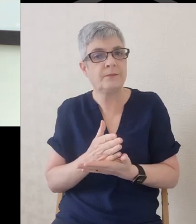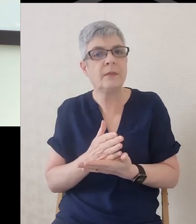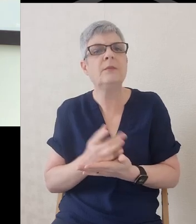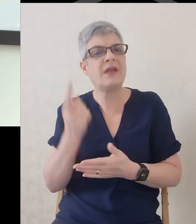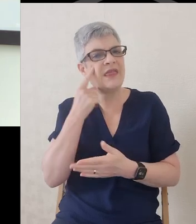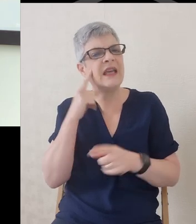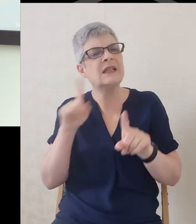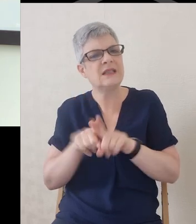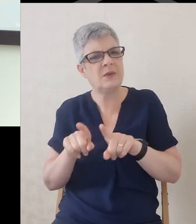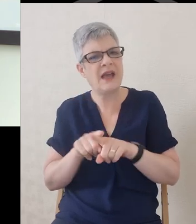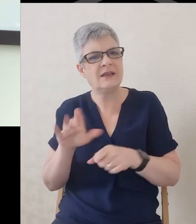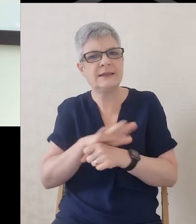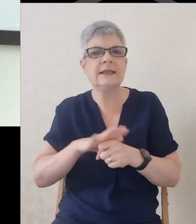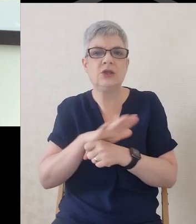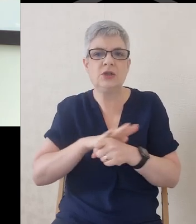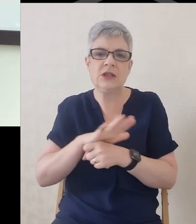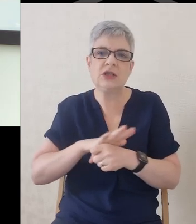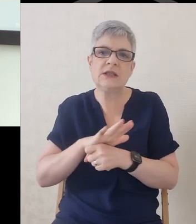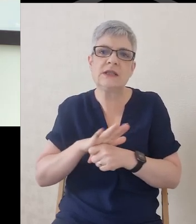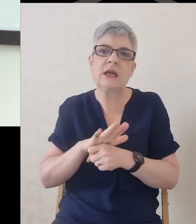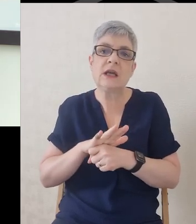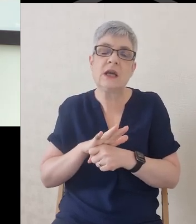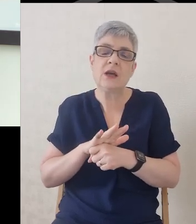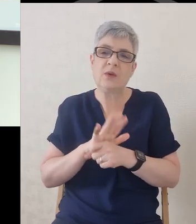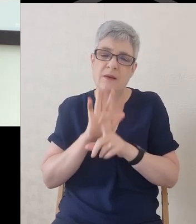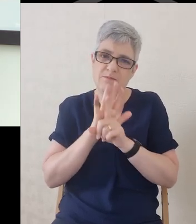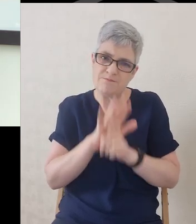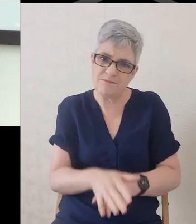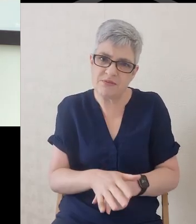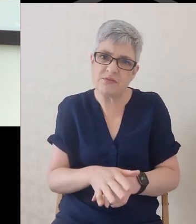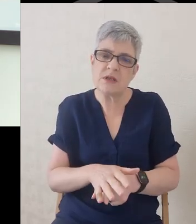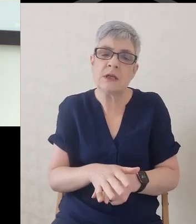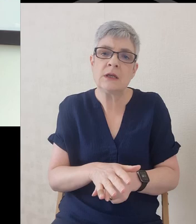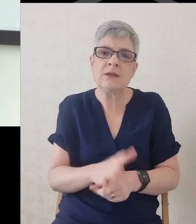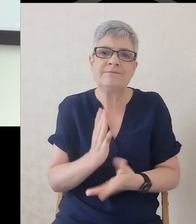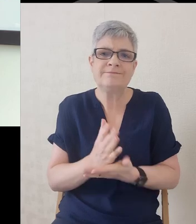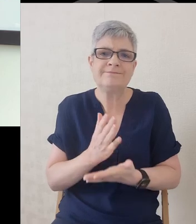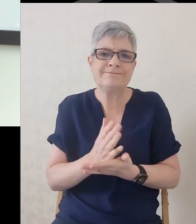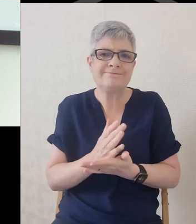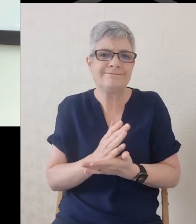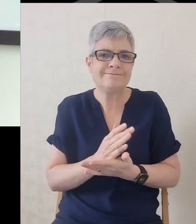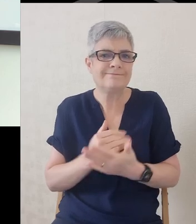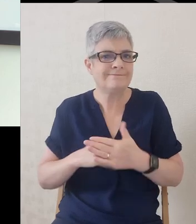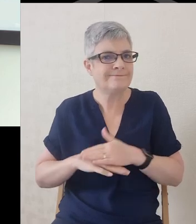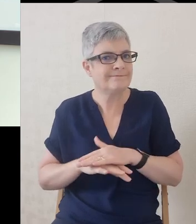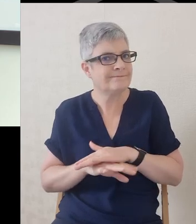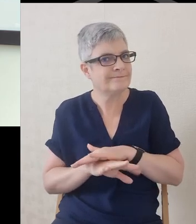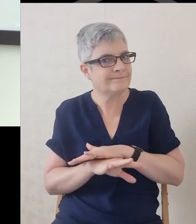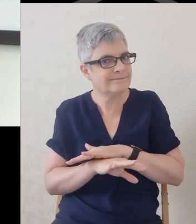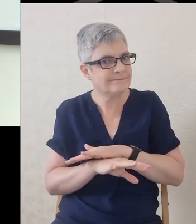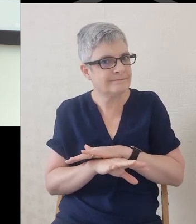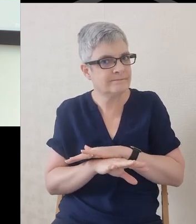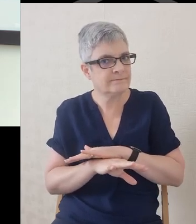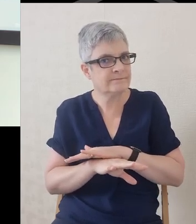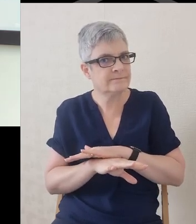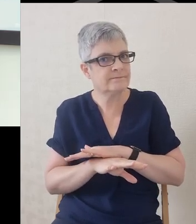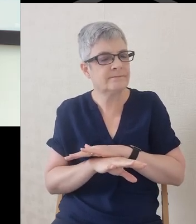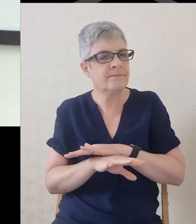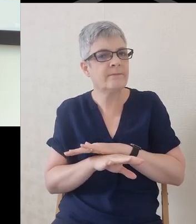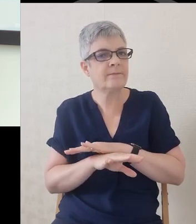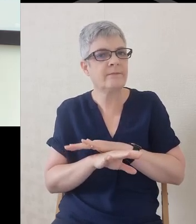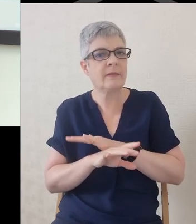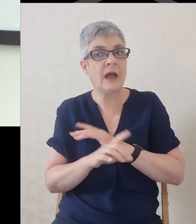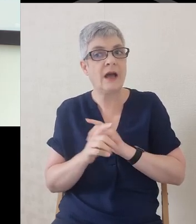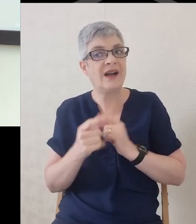of situations where the persecution is more subtle. A comment